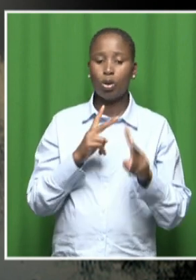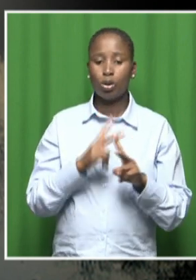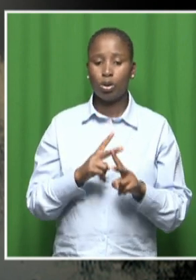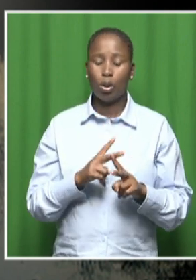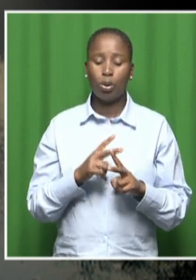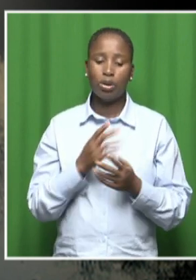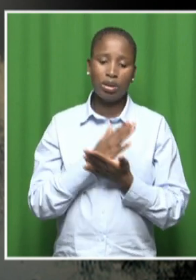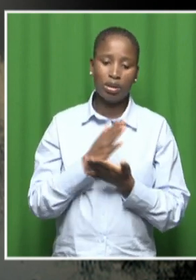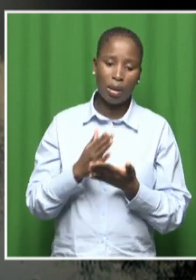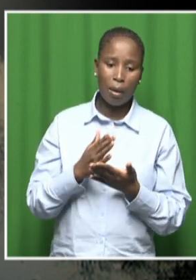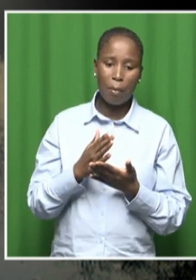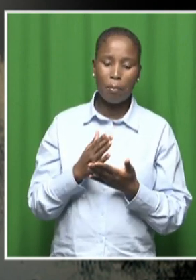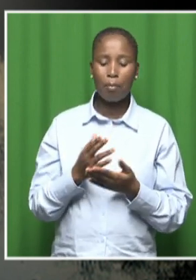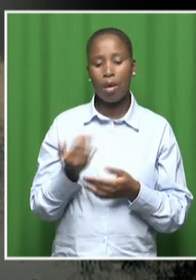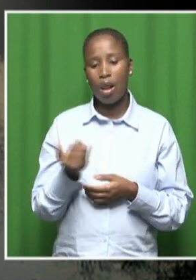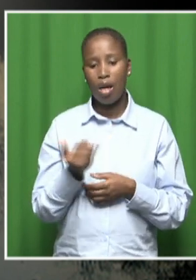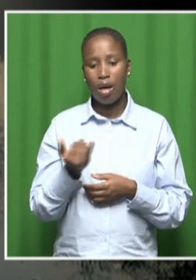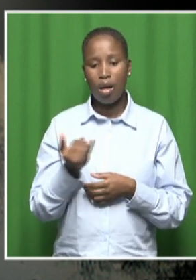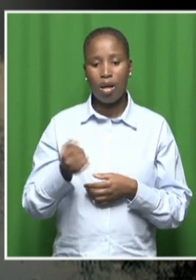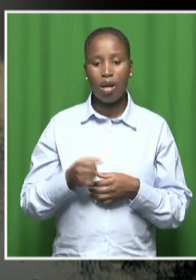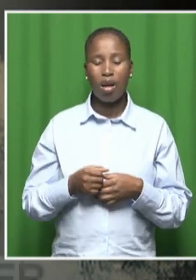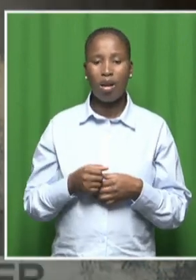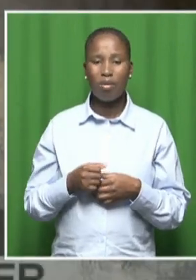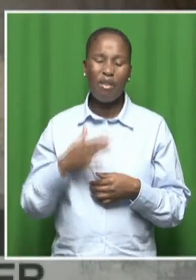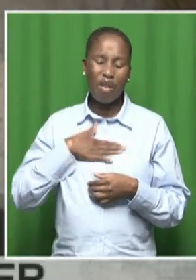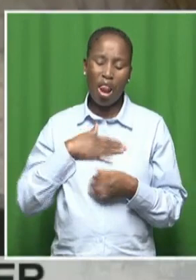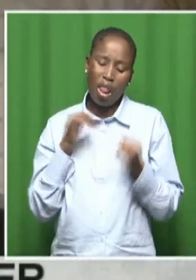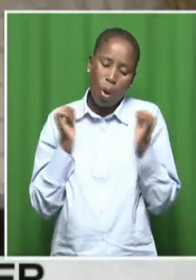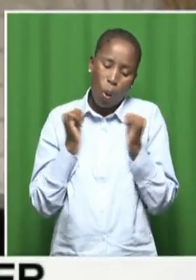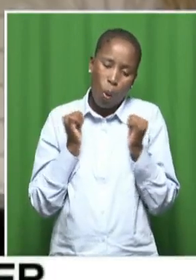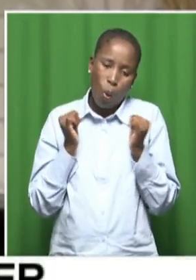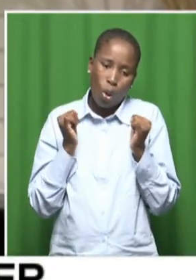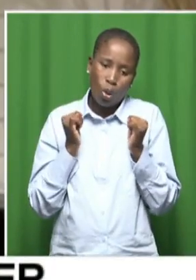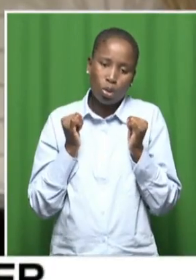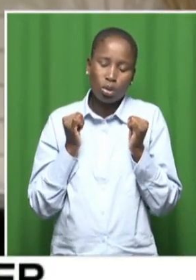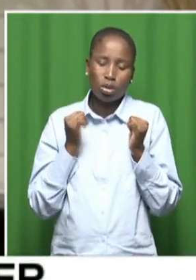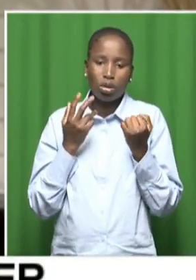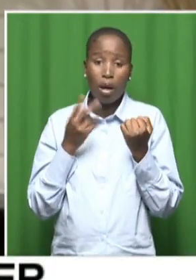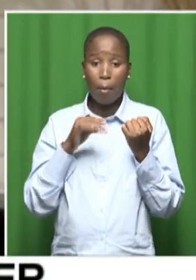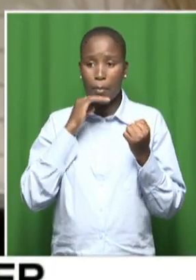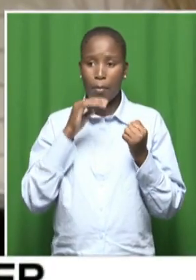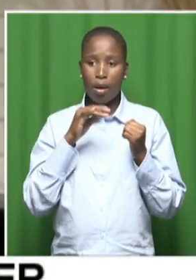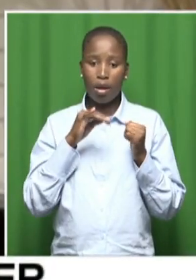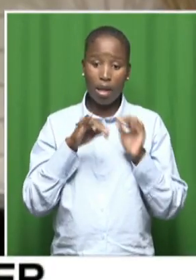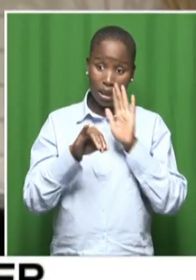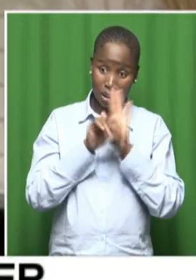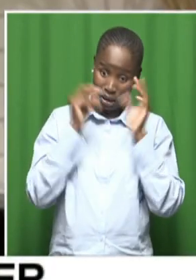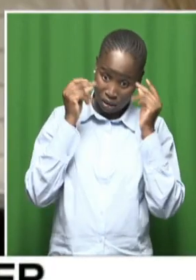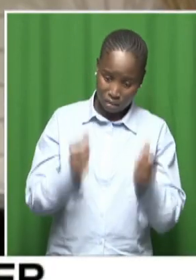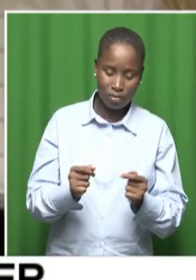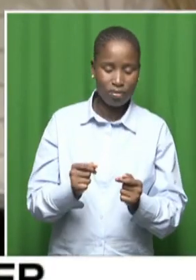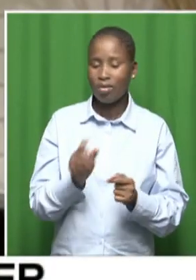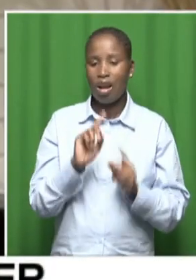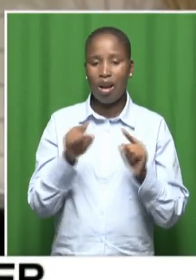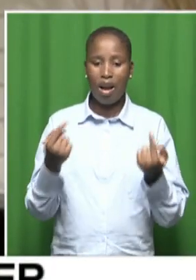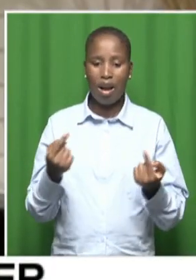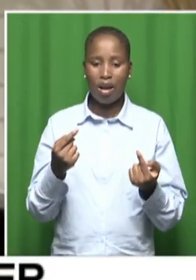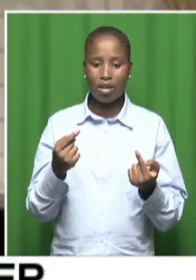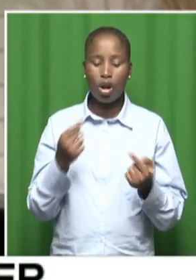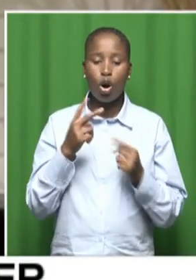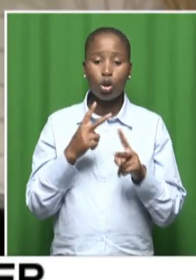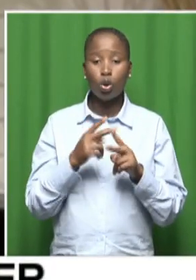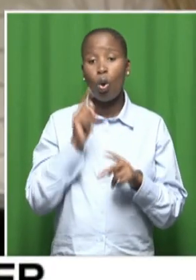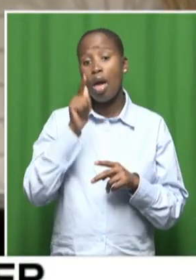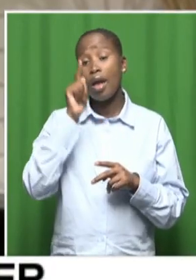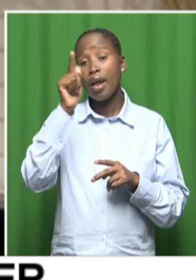are very much like your common sort of colds almost, and can be hard to identify immediately. But when that rash comes in,